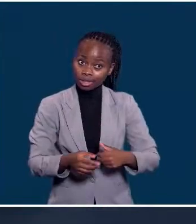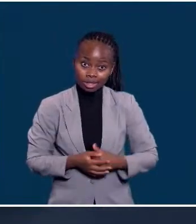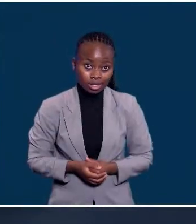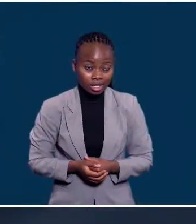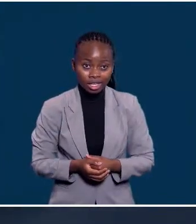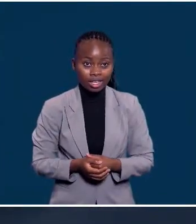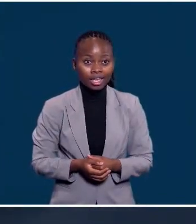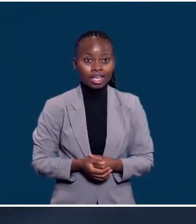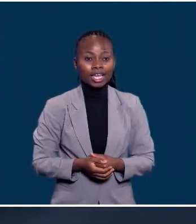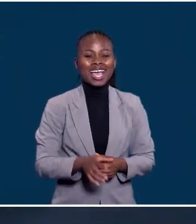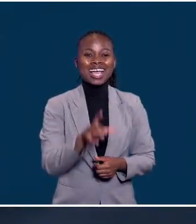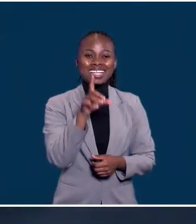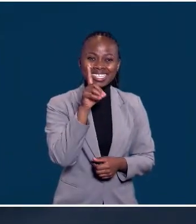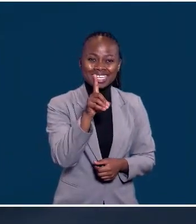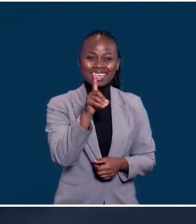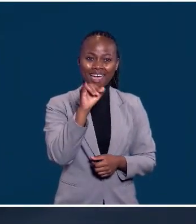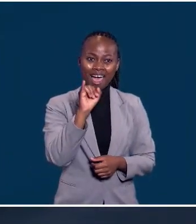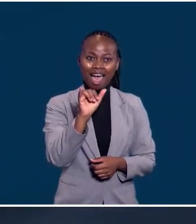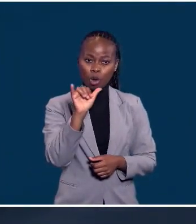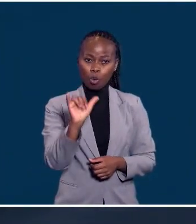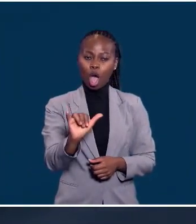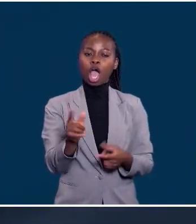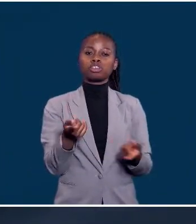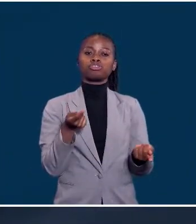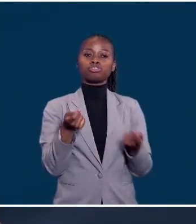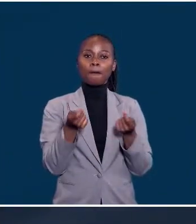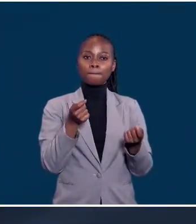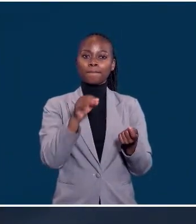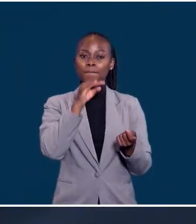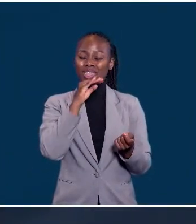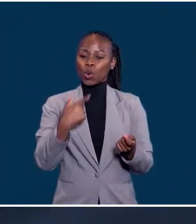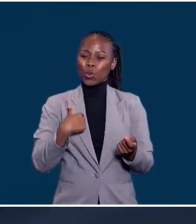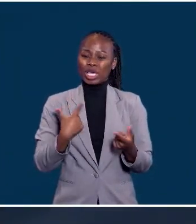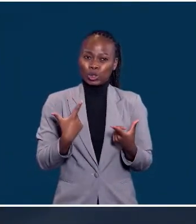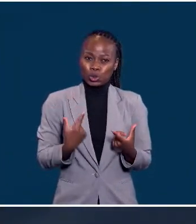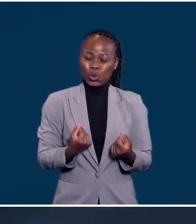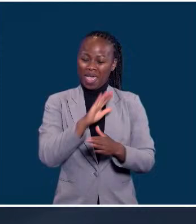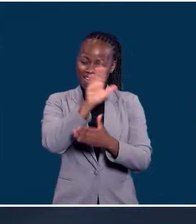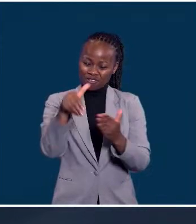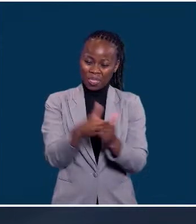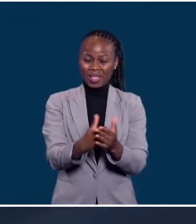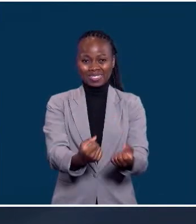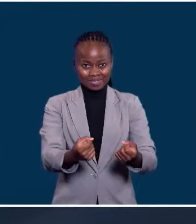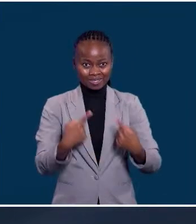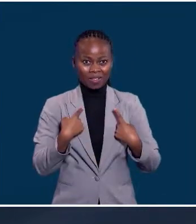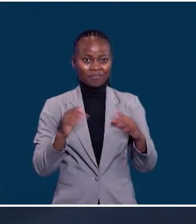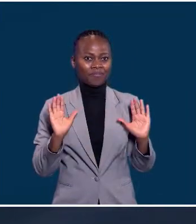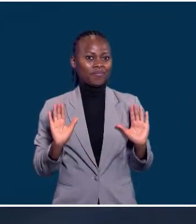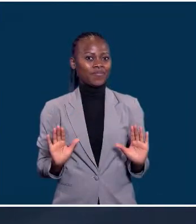It's a DIY shop. Do it yourself. So